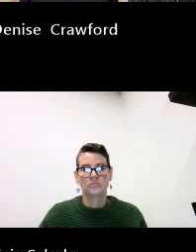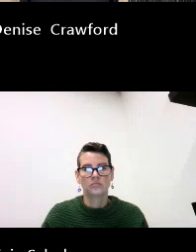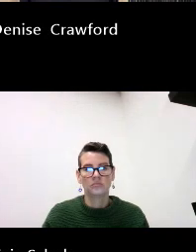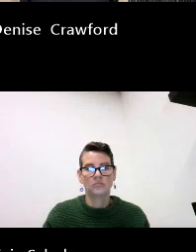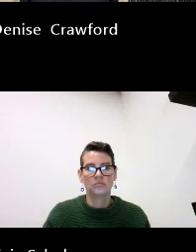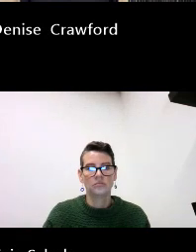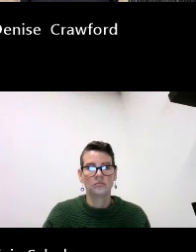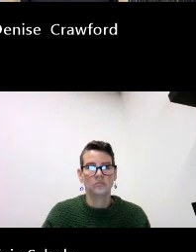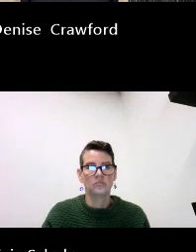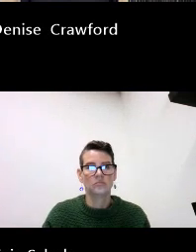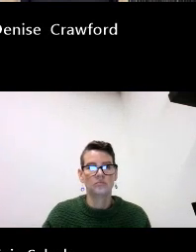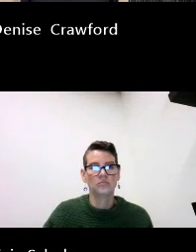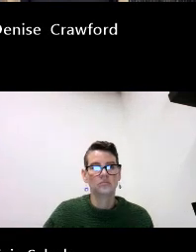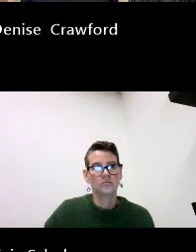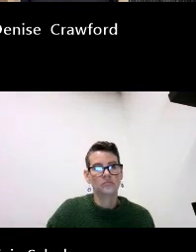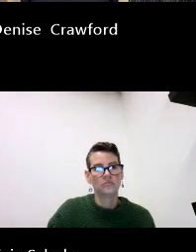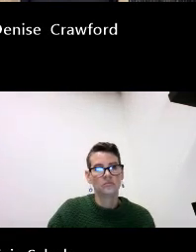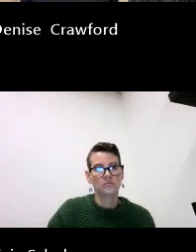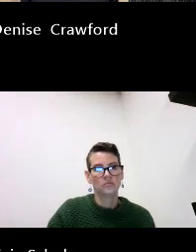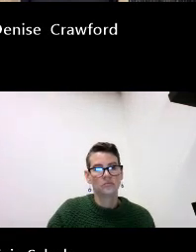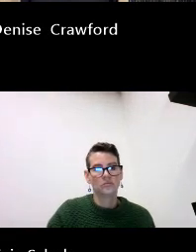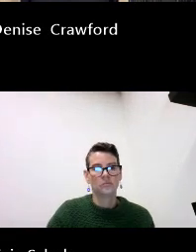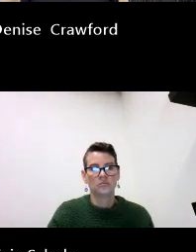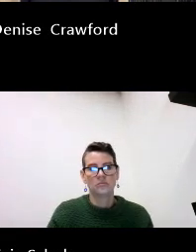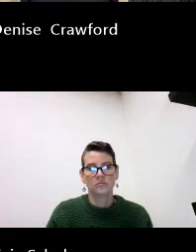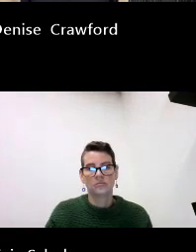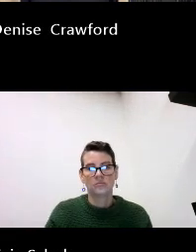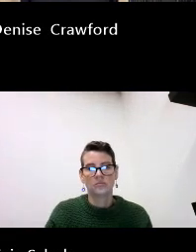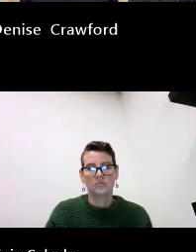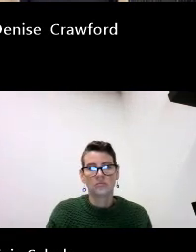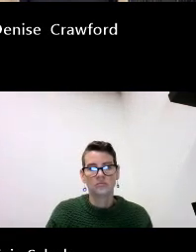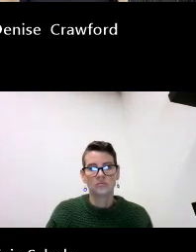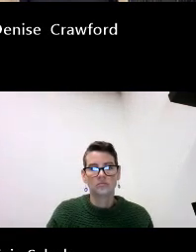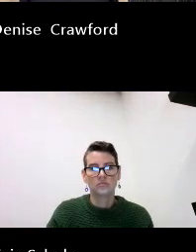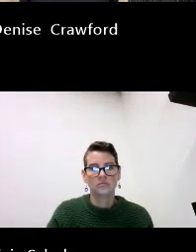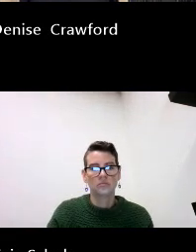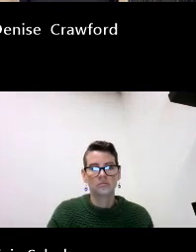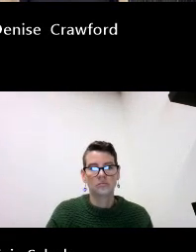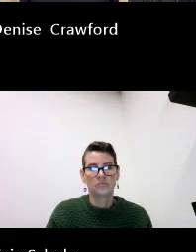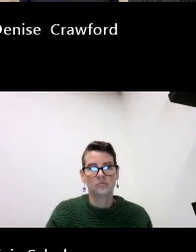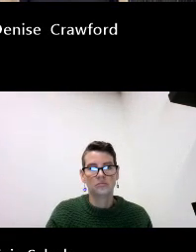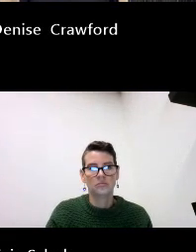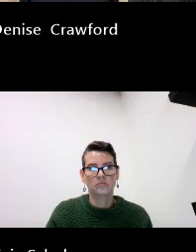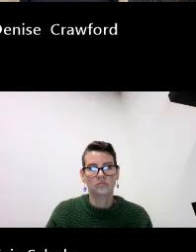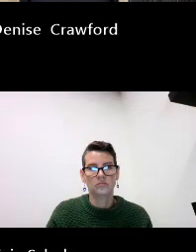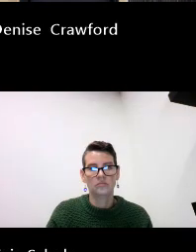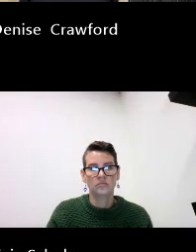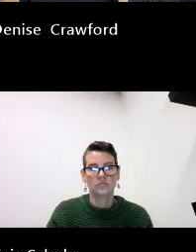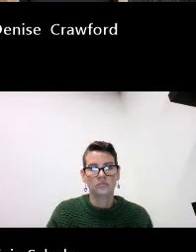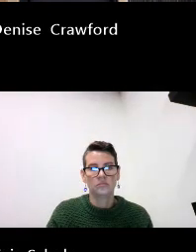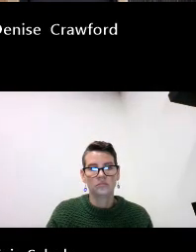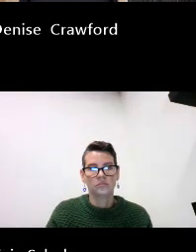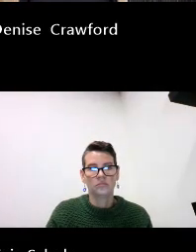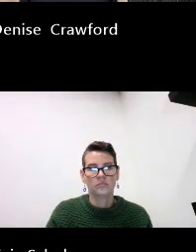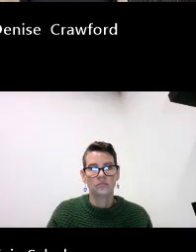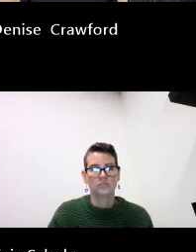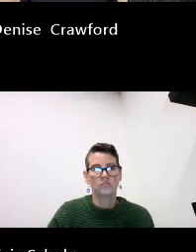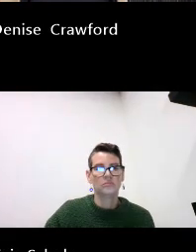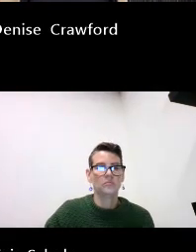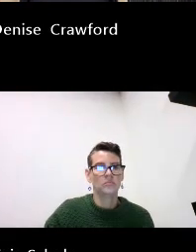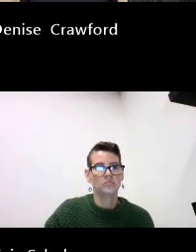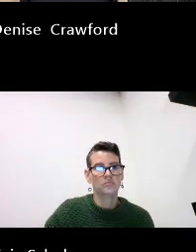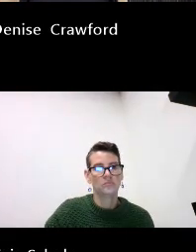what areas of the assessment were being completed. If you're not going to complete the comprehensive assessment in one